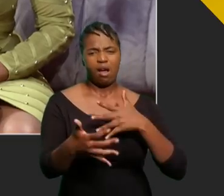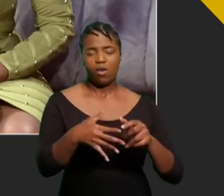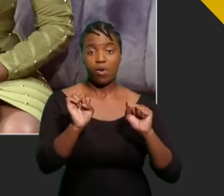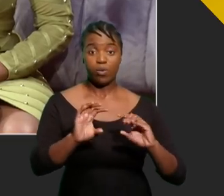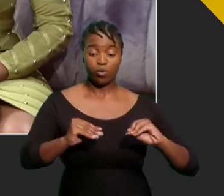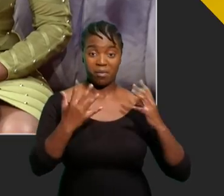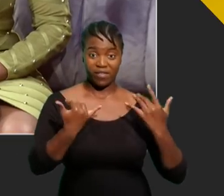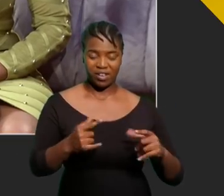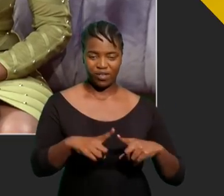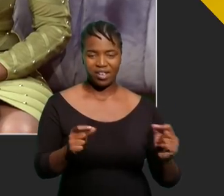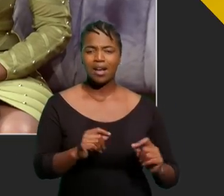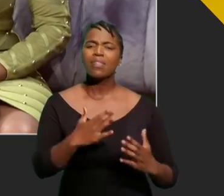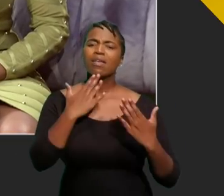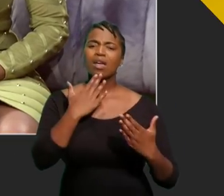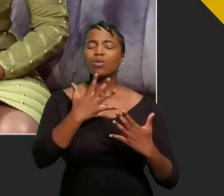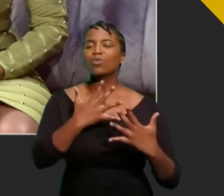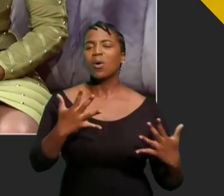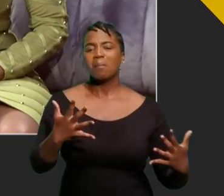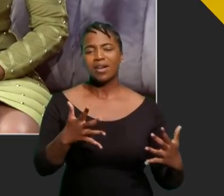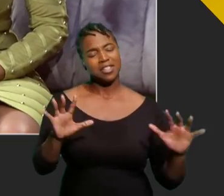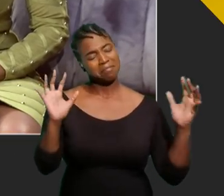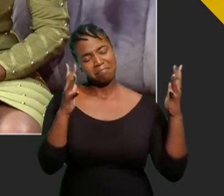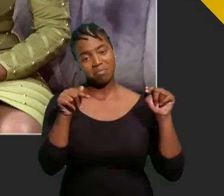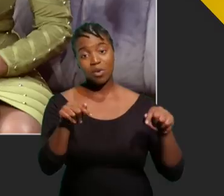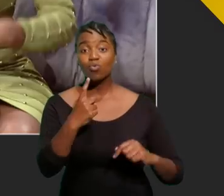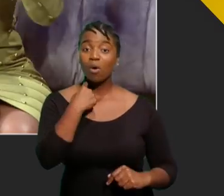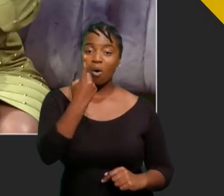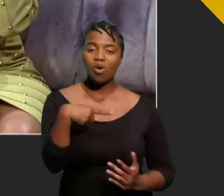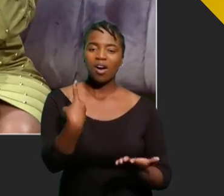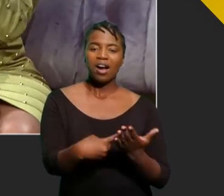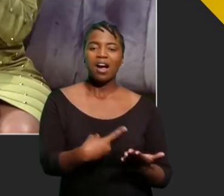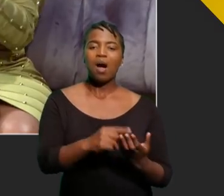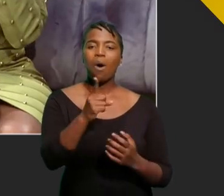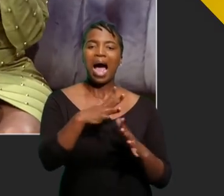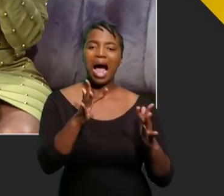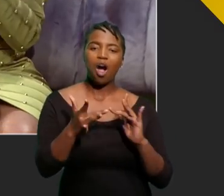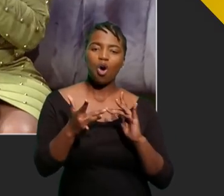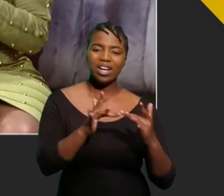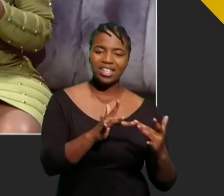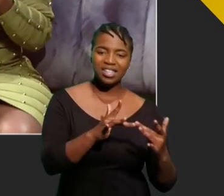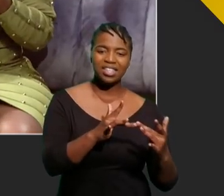not stop here. And thank you very much to our guest. So tomorrow we're talking about the connection